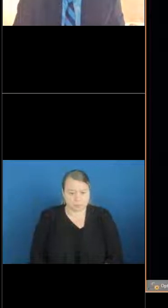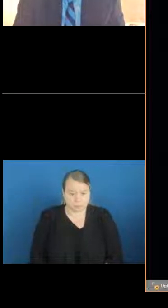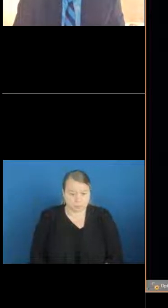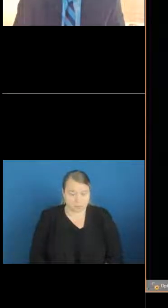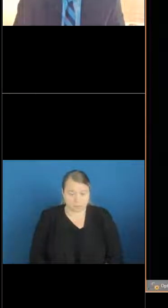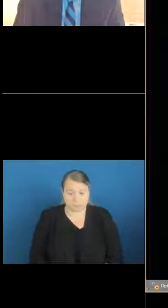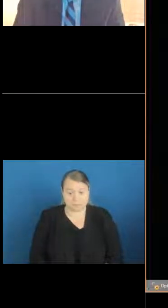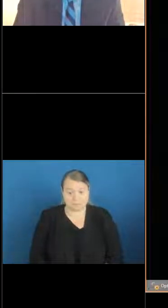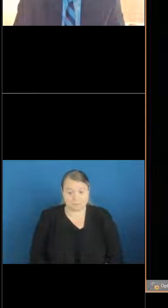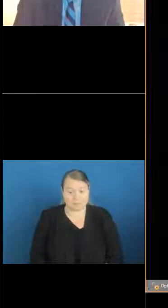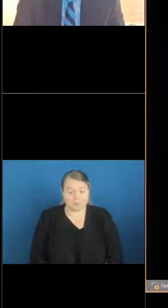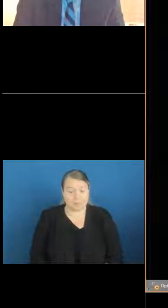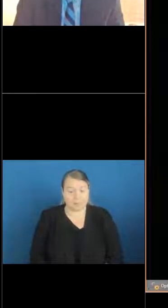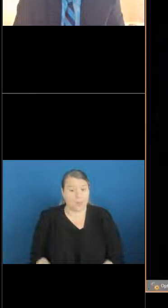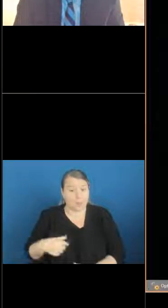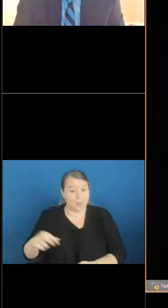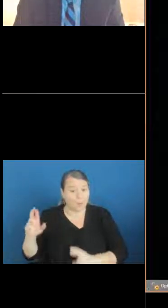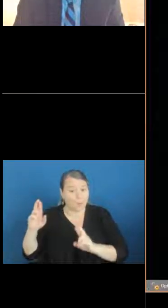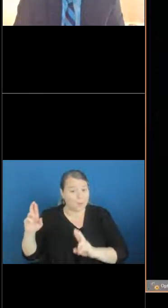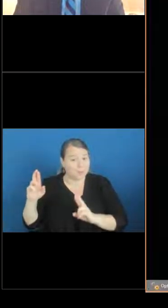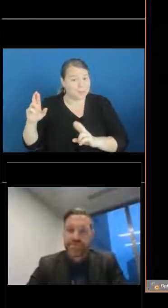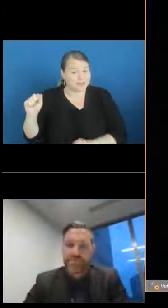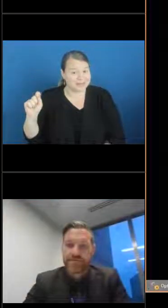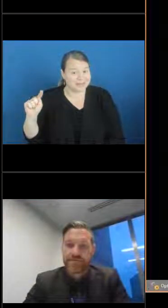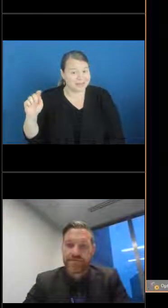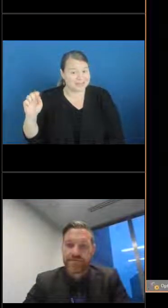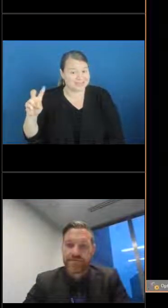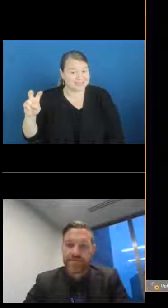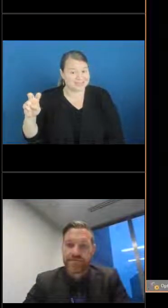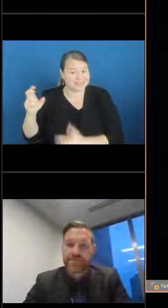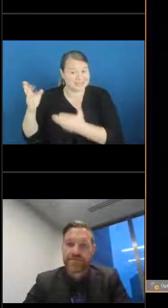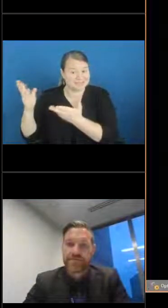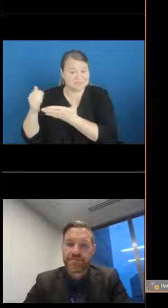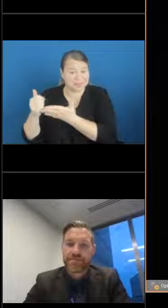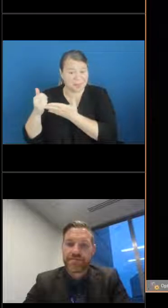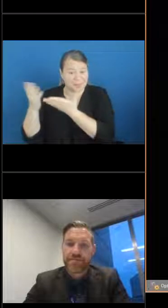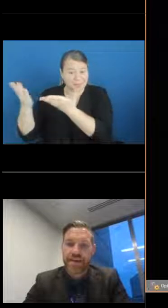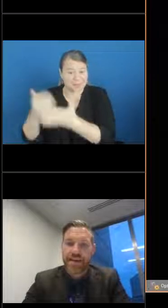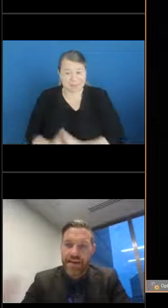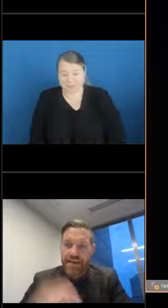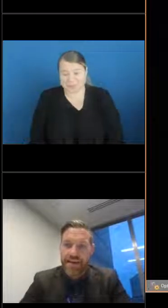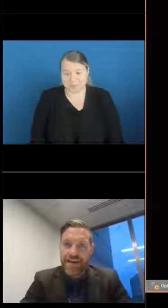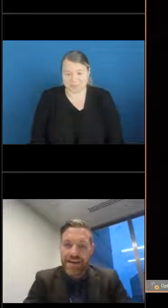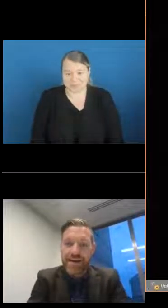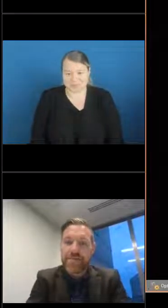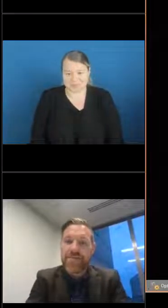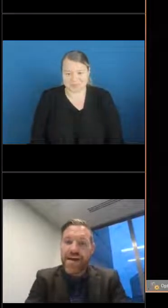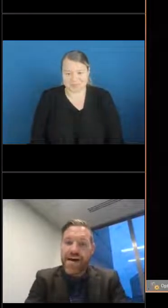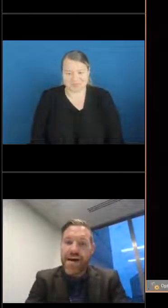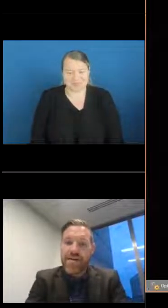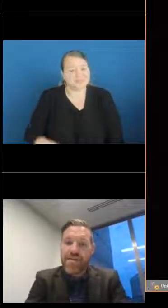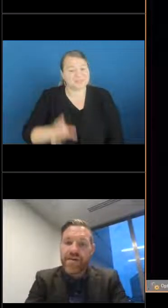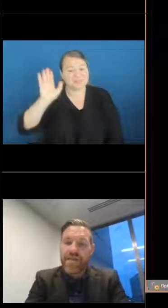I'm hoping Steve can help us with this one. Hey